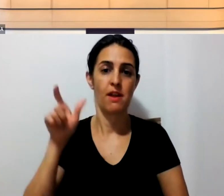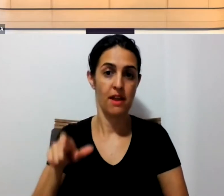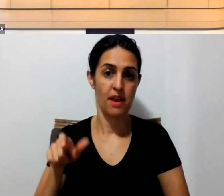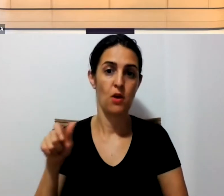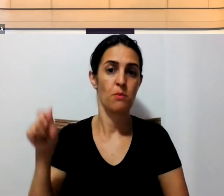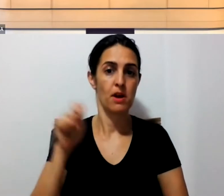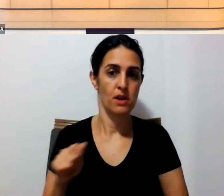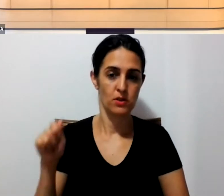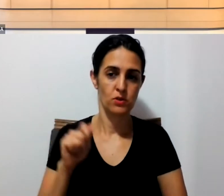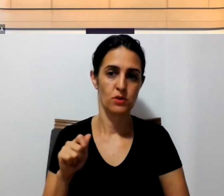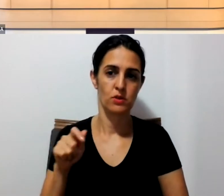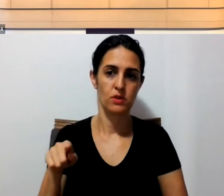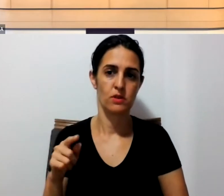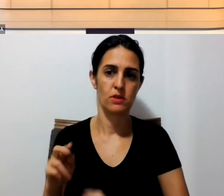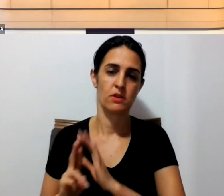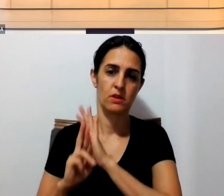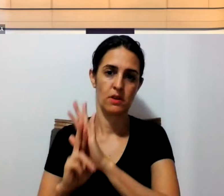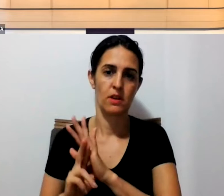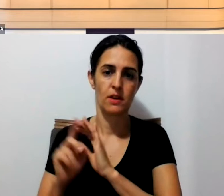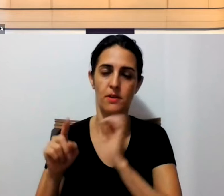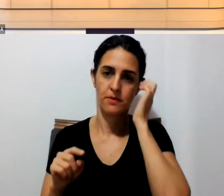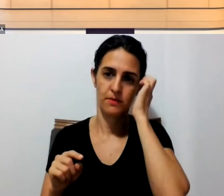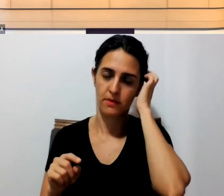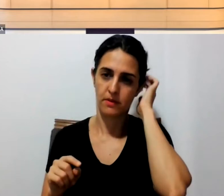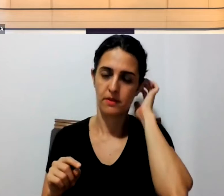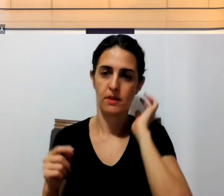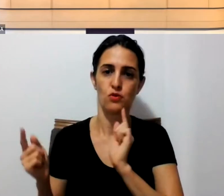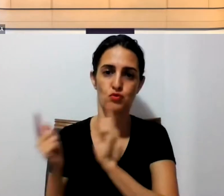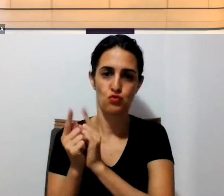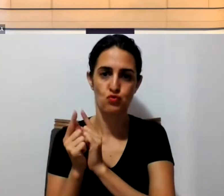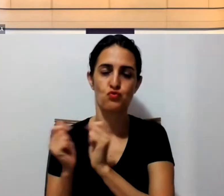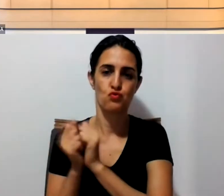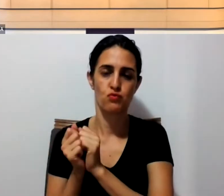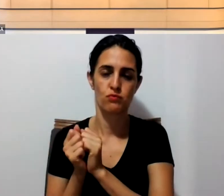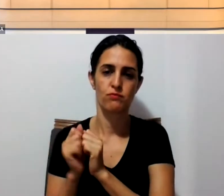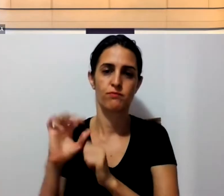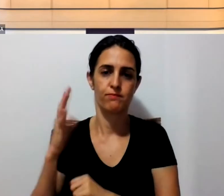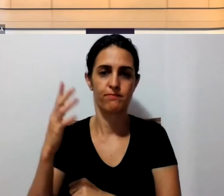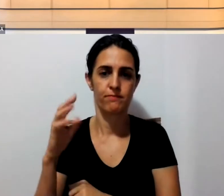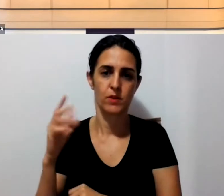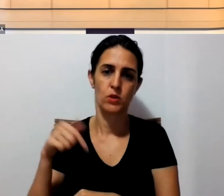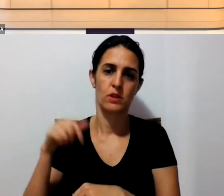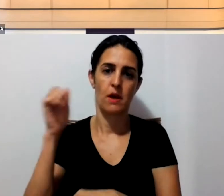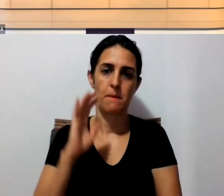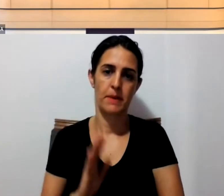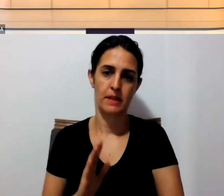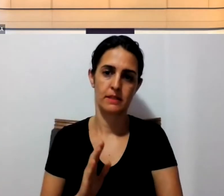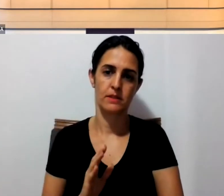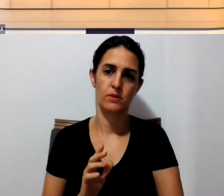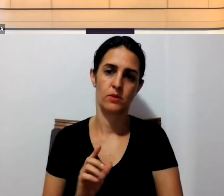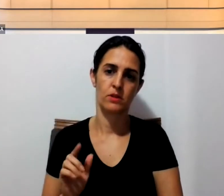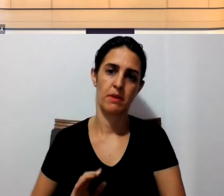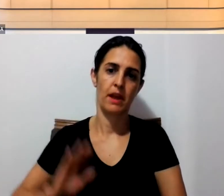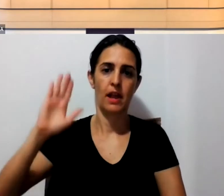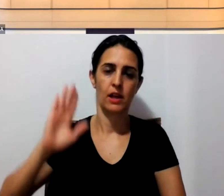in the panel before the private sector. I guess this is a process, obviously, that engages government, the OECD, but